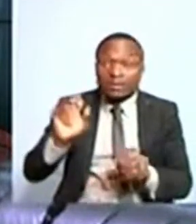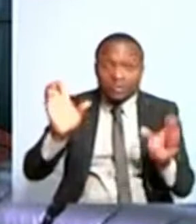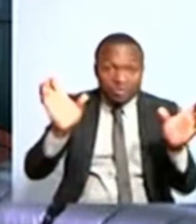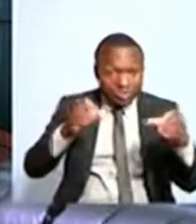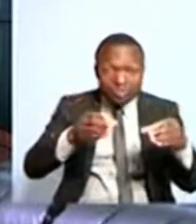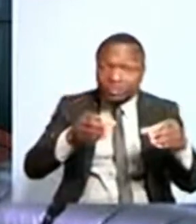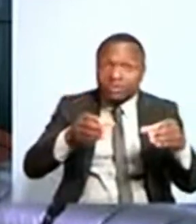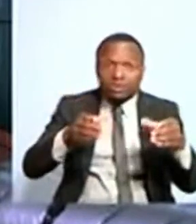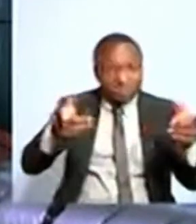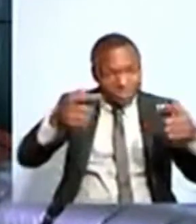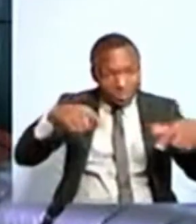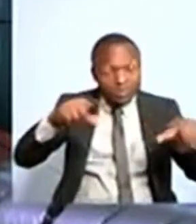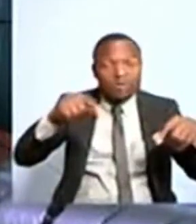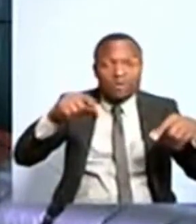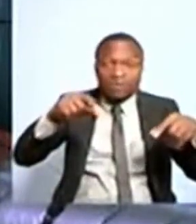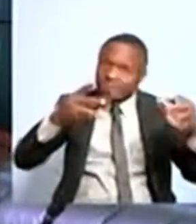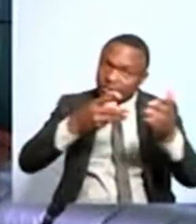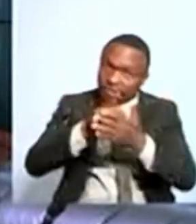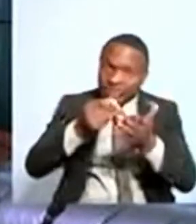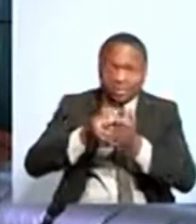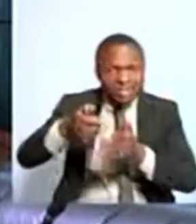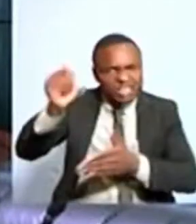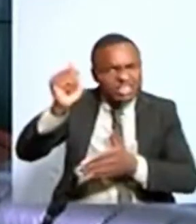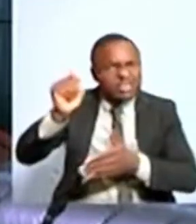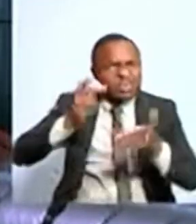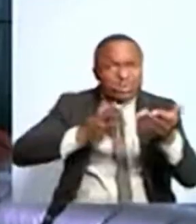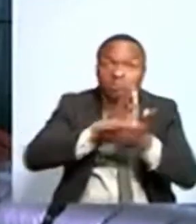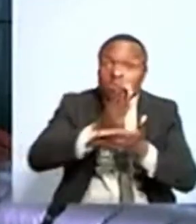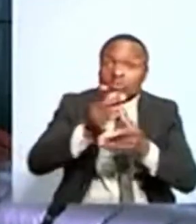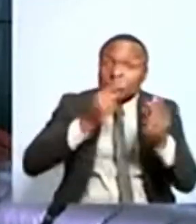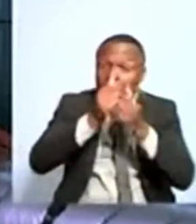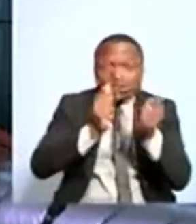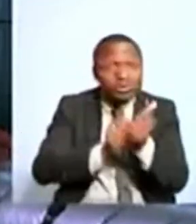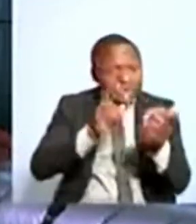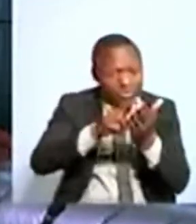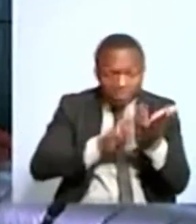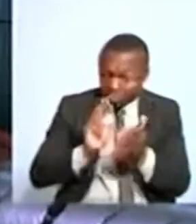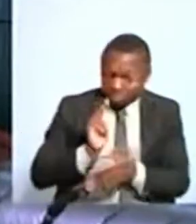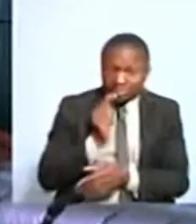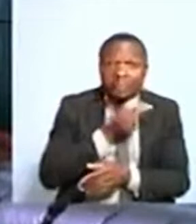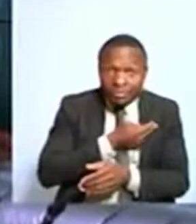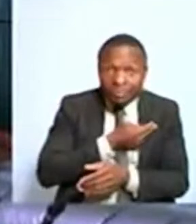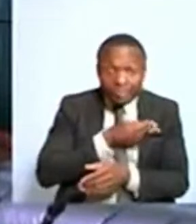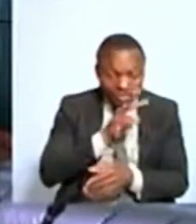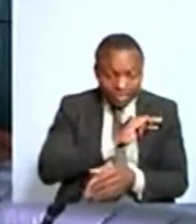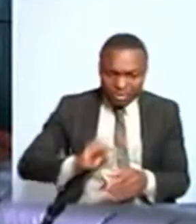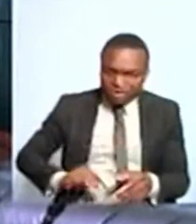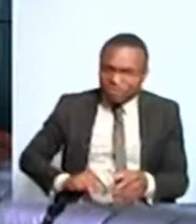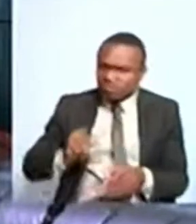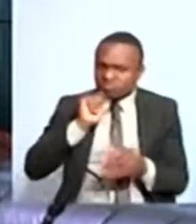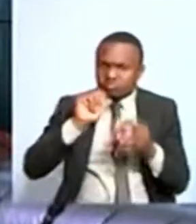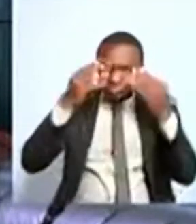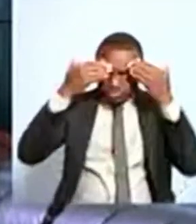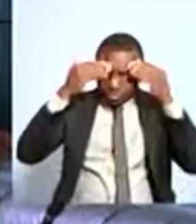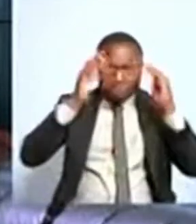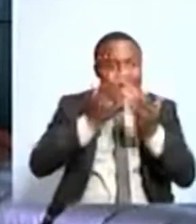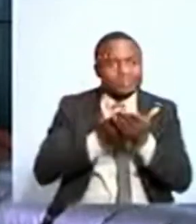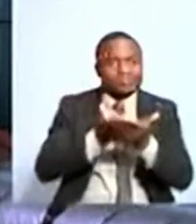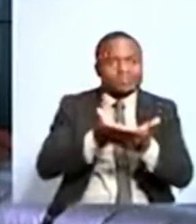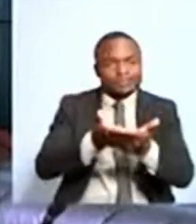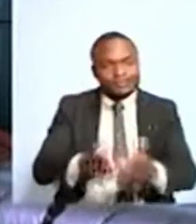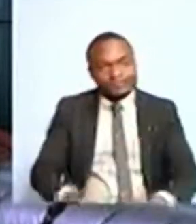Accounts. So is it in order to be referring to a report that even us, as members, are not aware of? I submit, Madam